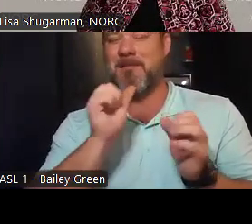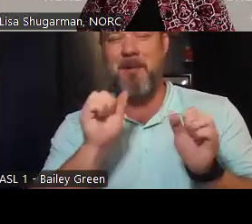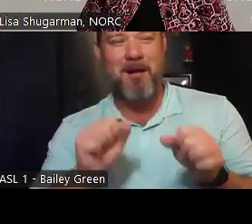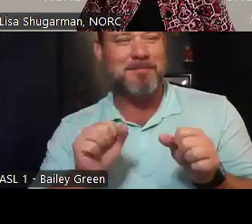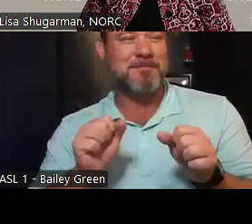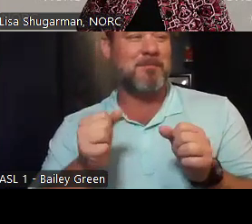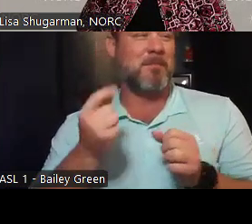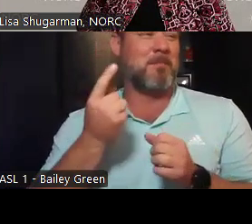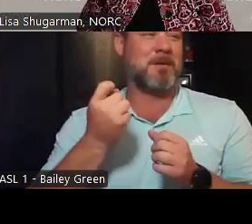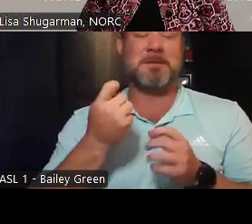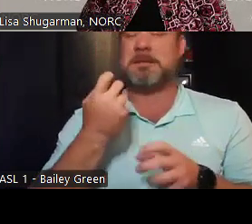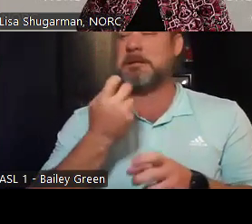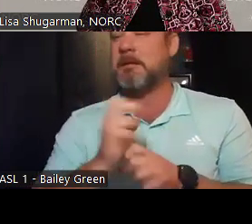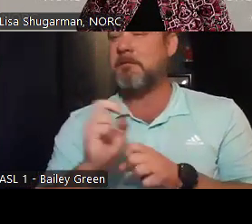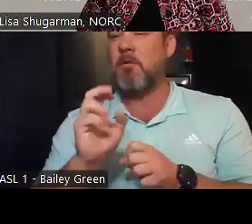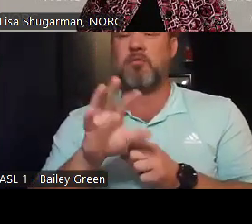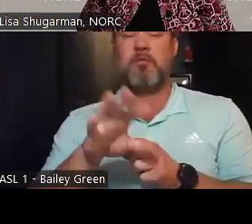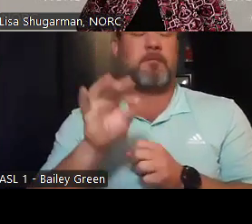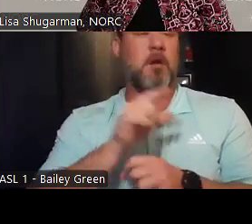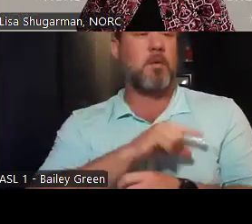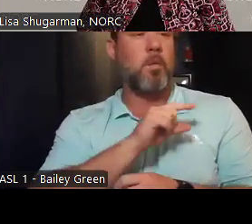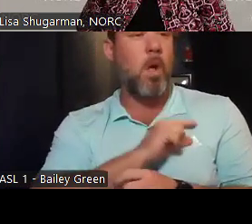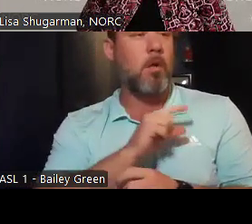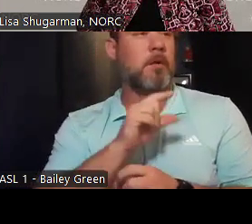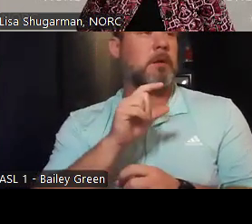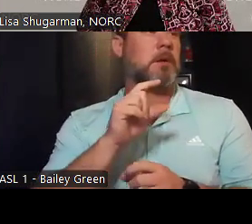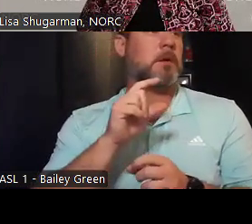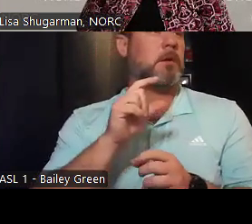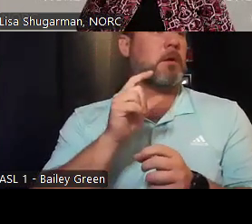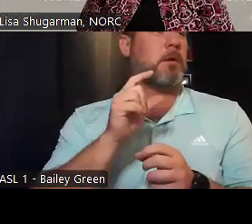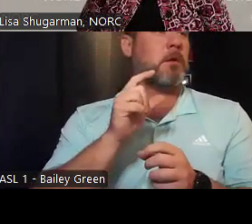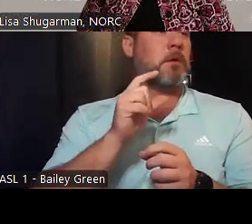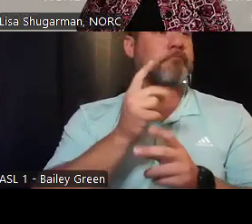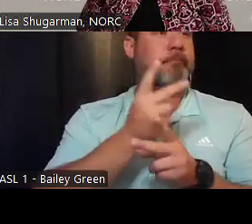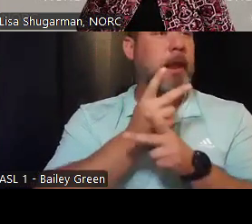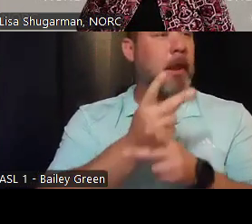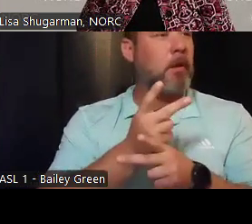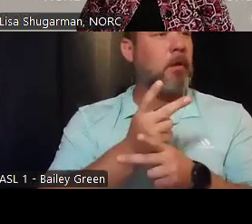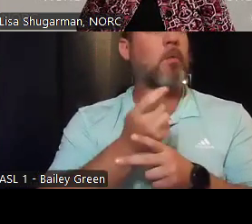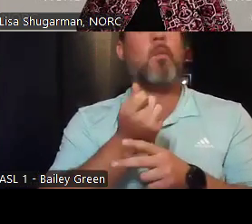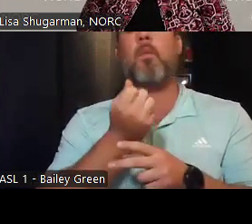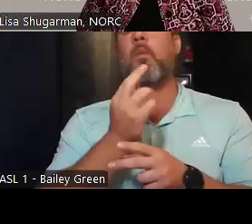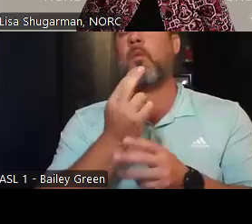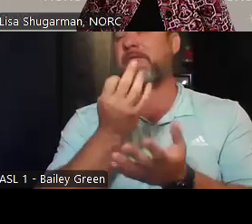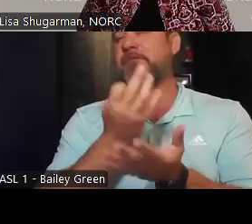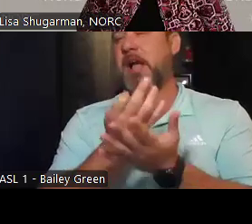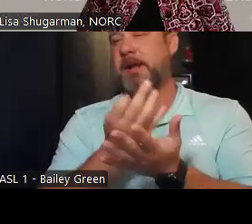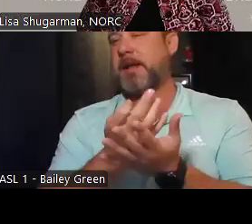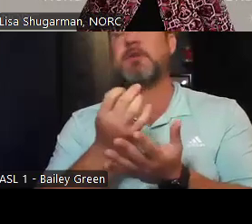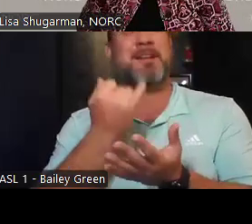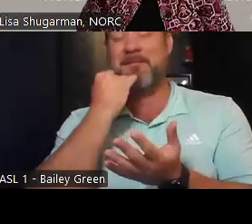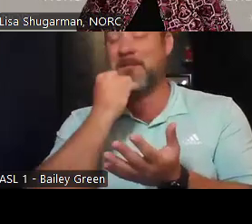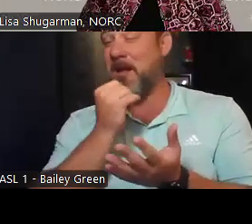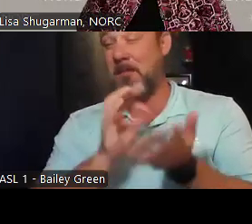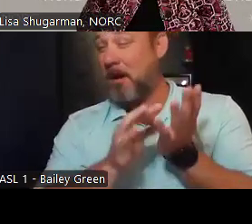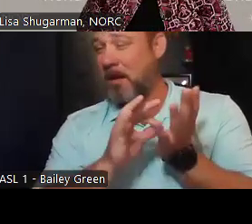either because it's difficult to find quality caregivers or because of financing. Again, especially for the non-Medi-Cal population,